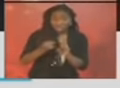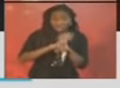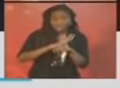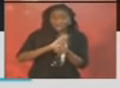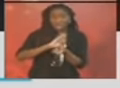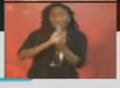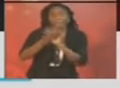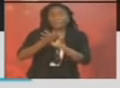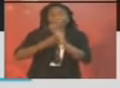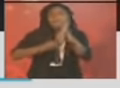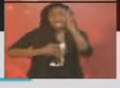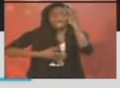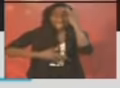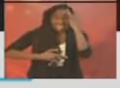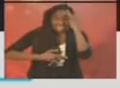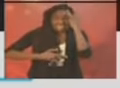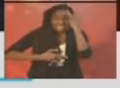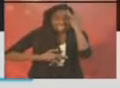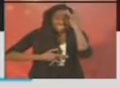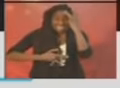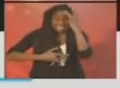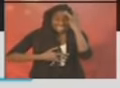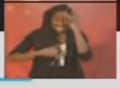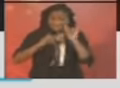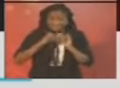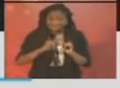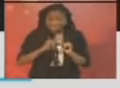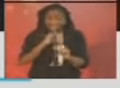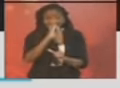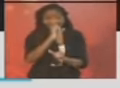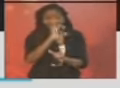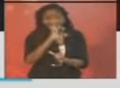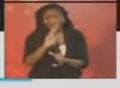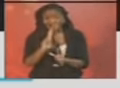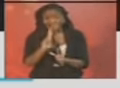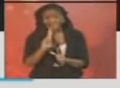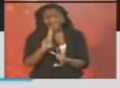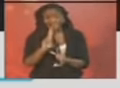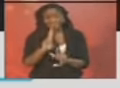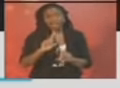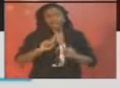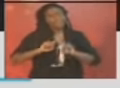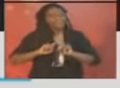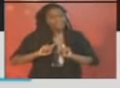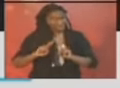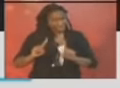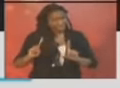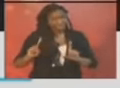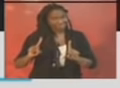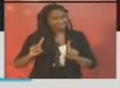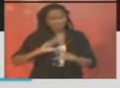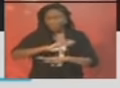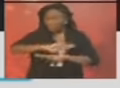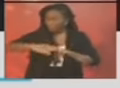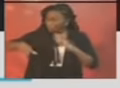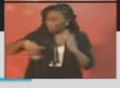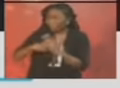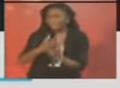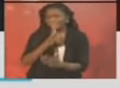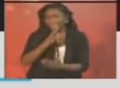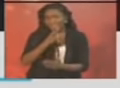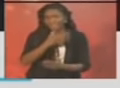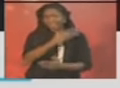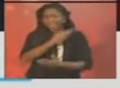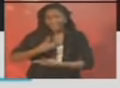high dependency unit care and intensive care unit care. However, all mothers and their